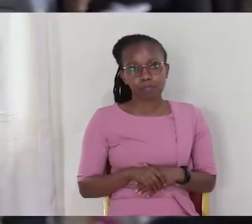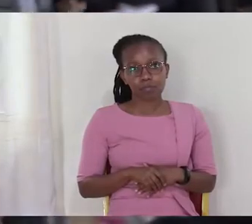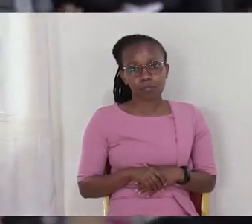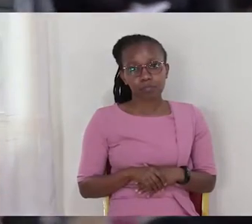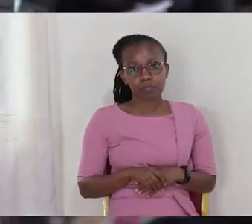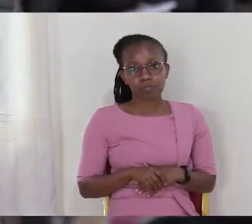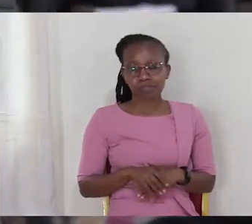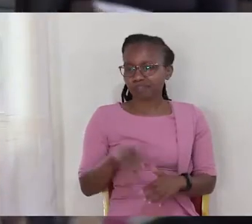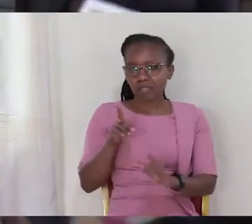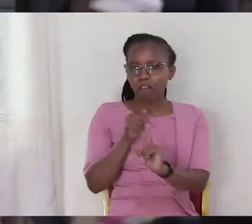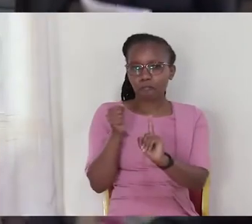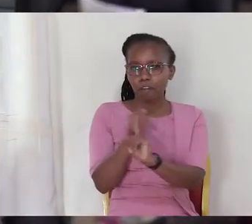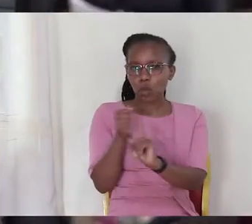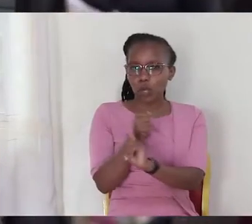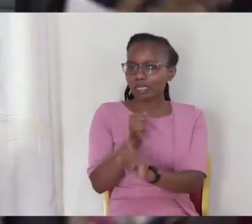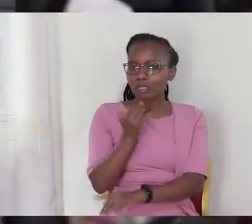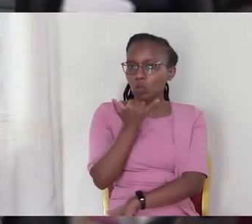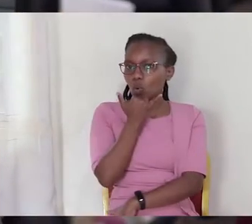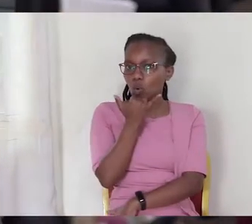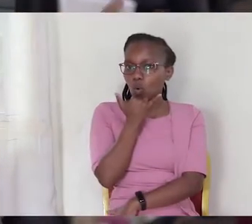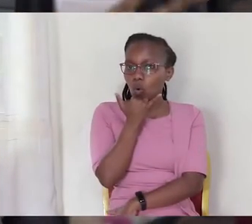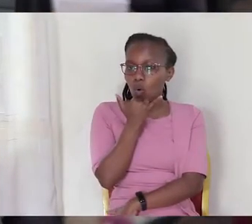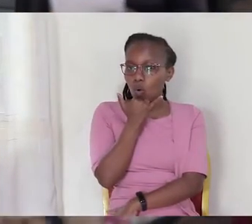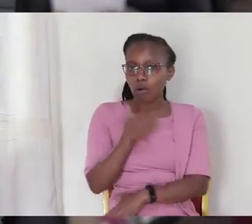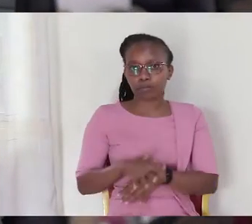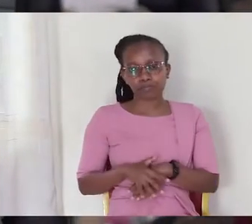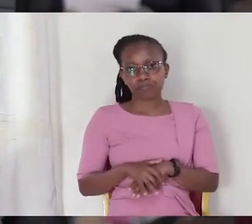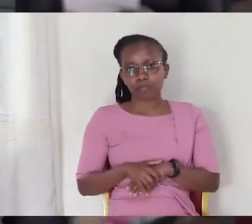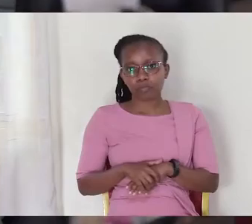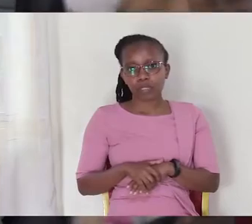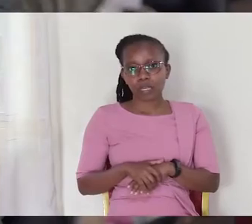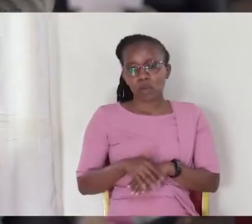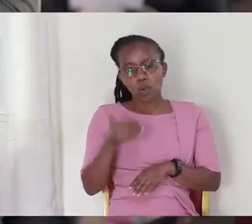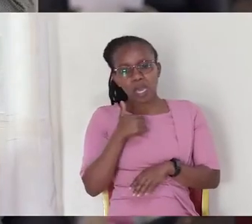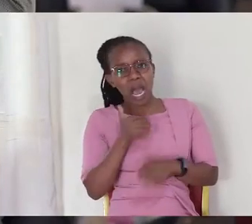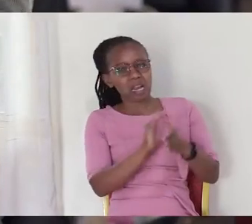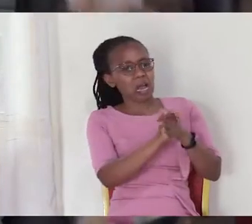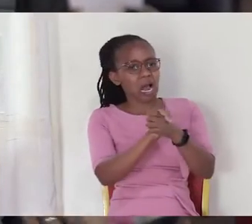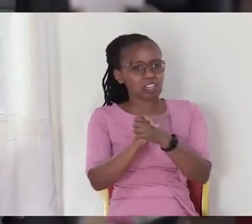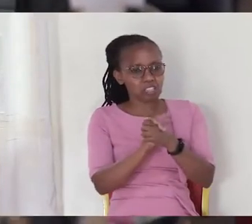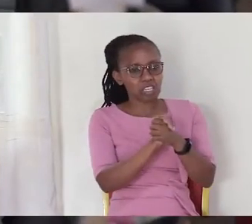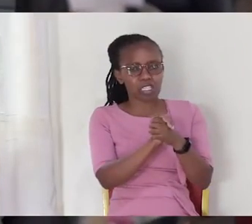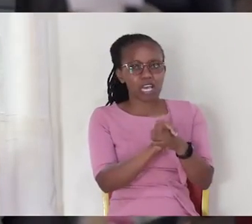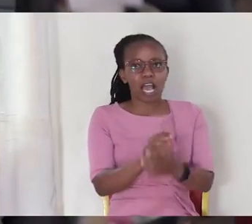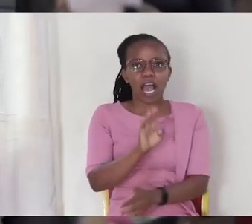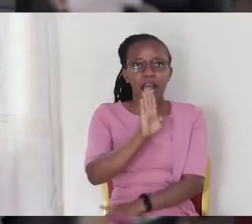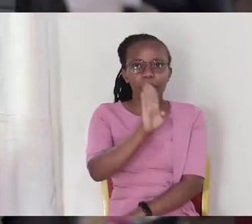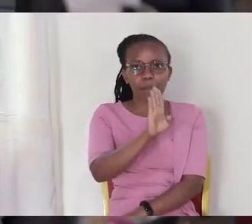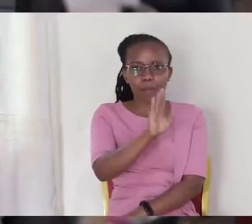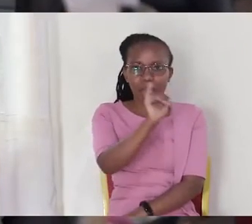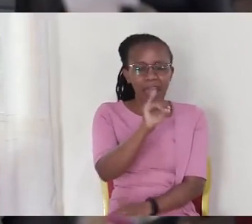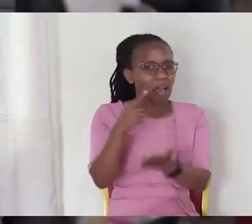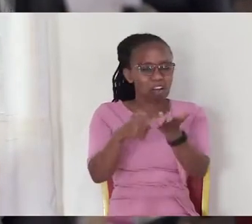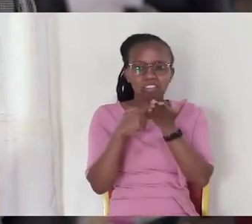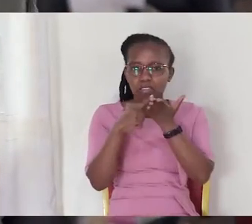kind of mess we are dealing with. And we have gone through what we are calling anti-check at the BBI, and there has never been any discussion